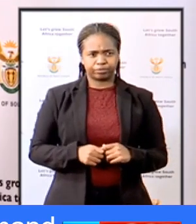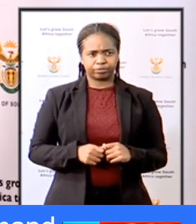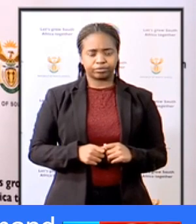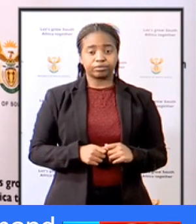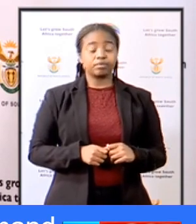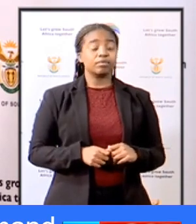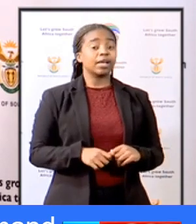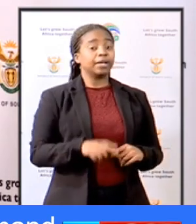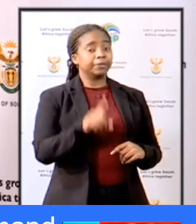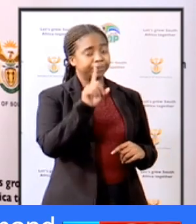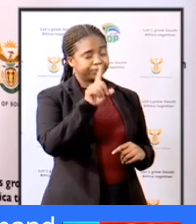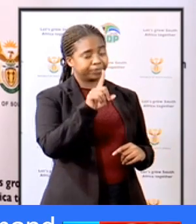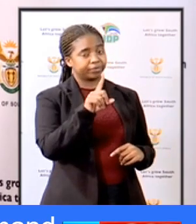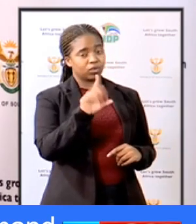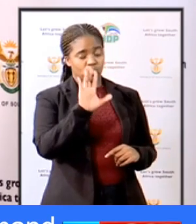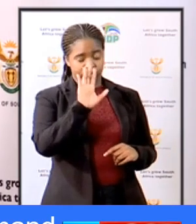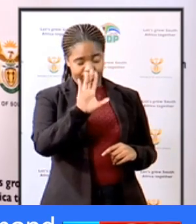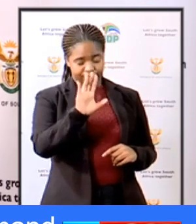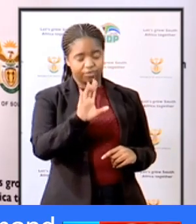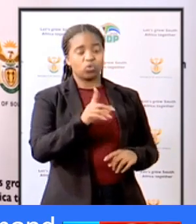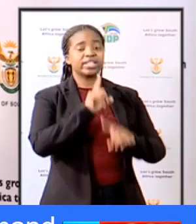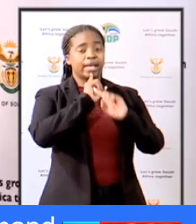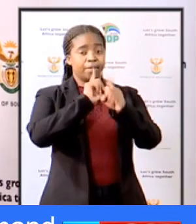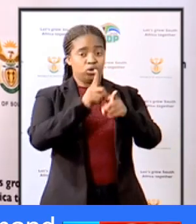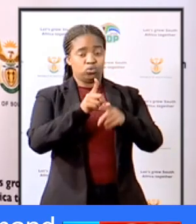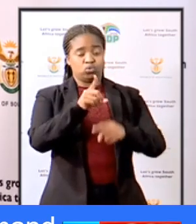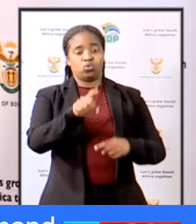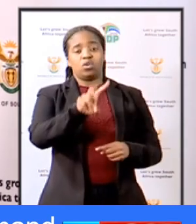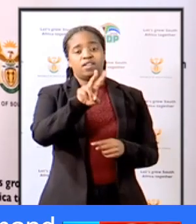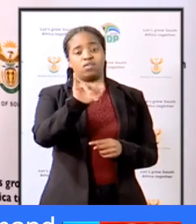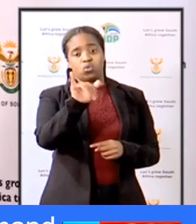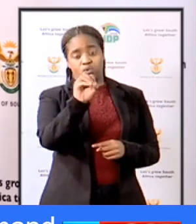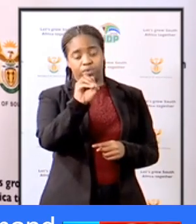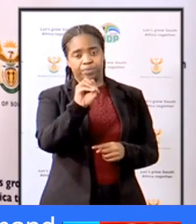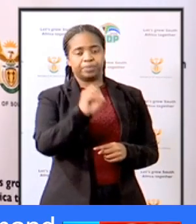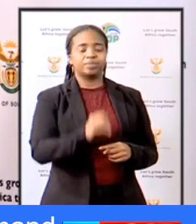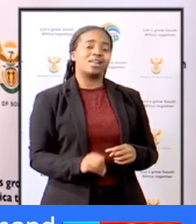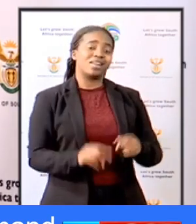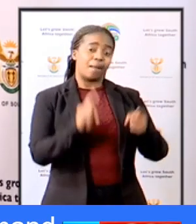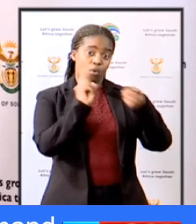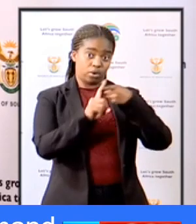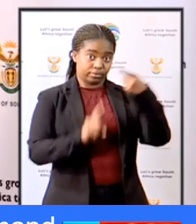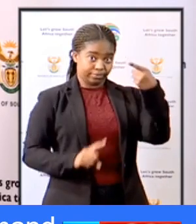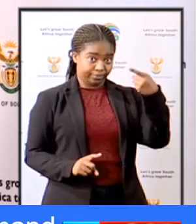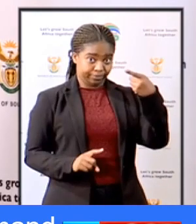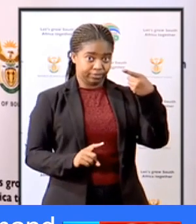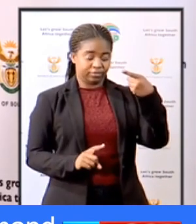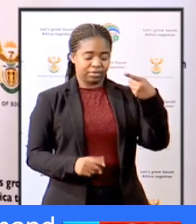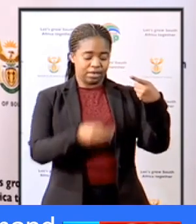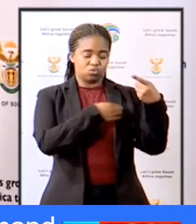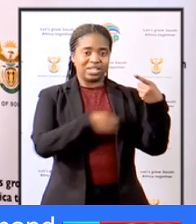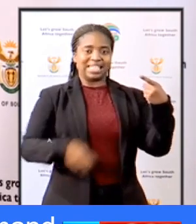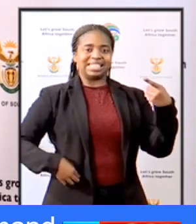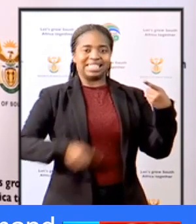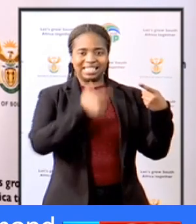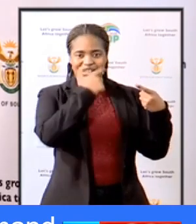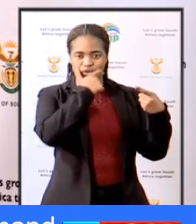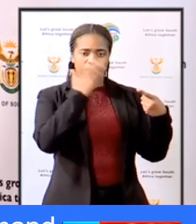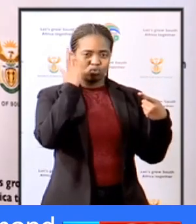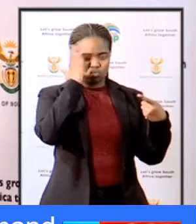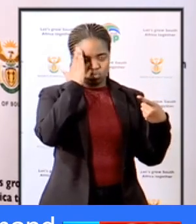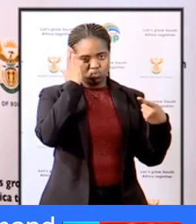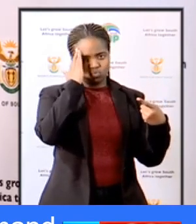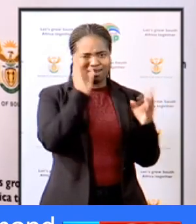By the way, let me answer the question for you. First of all, you will know that the President has been meeting with